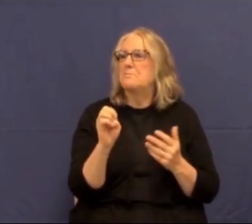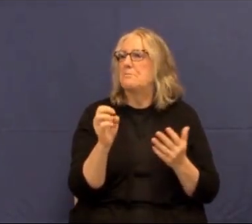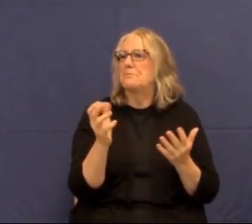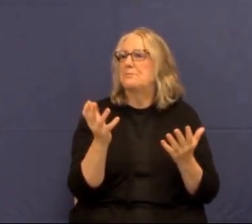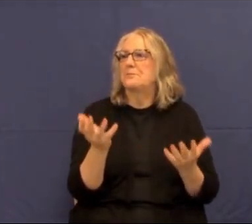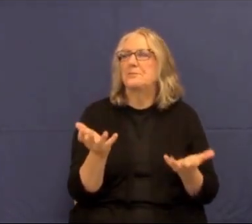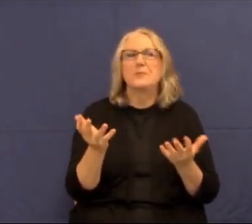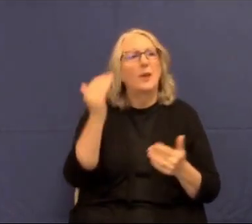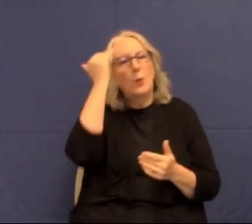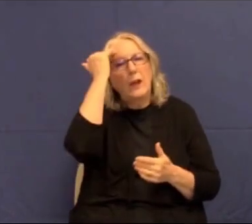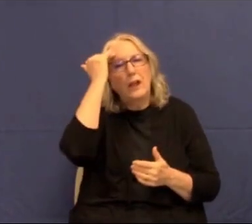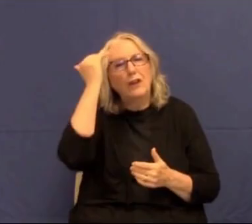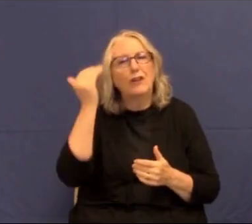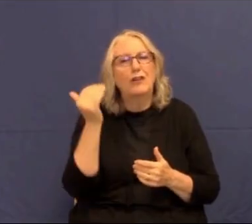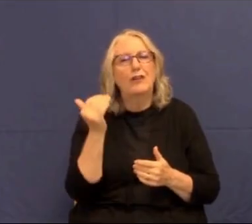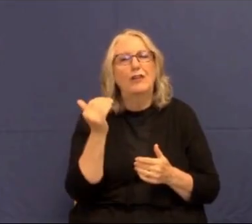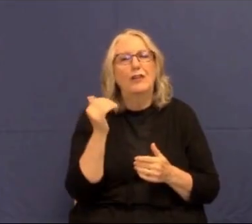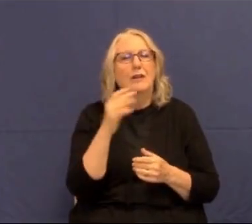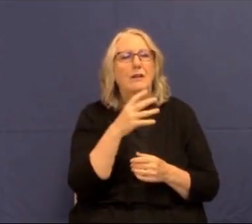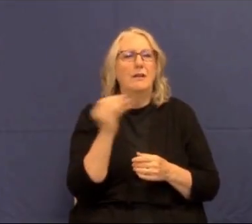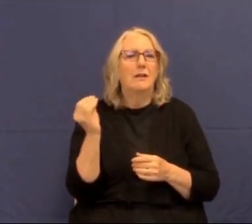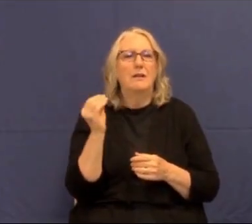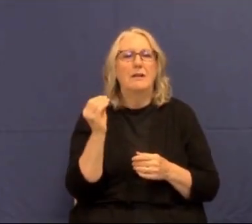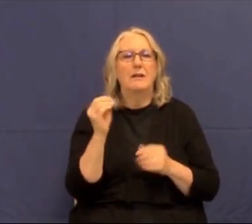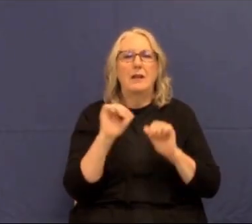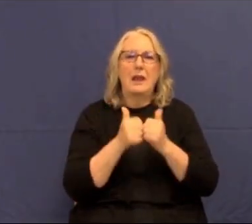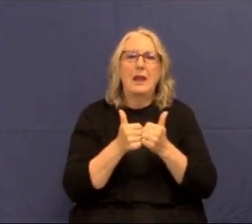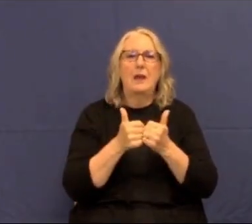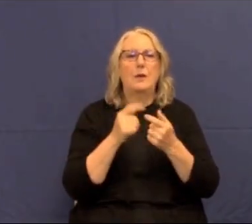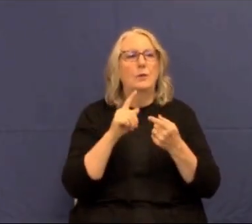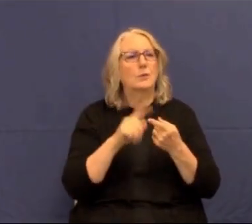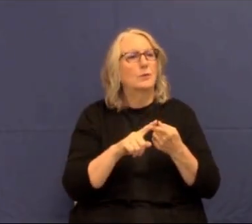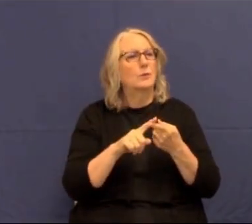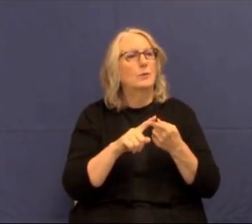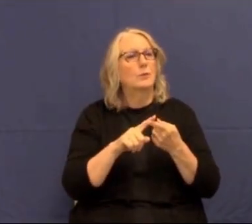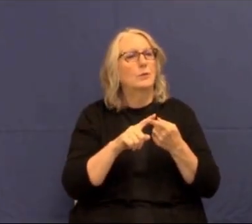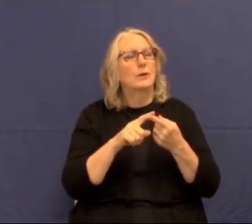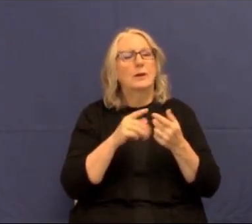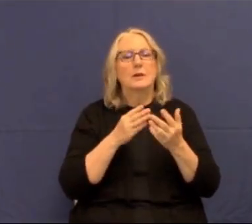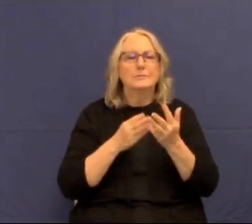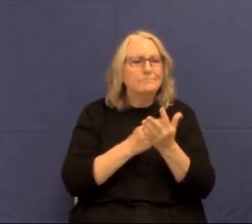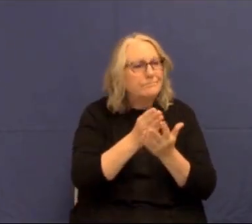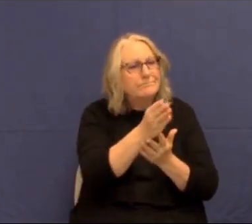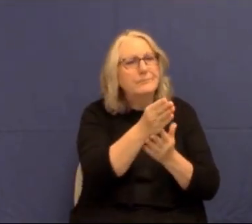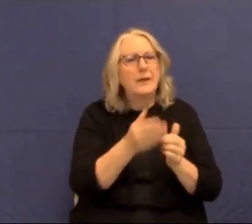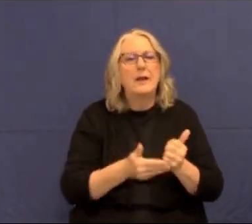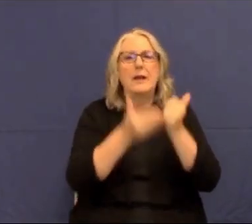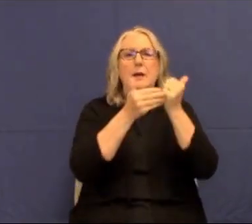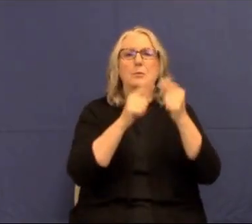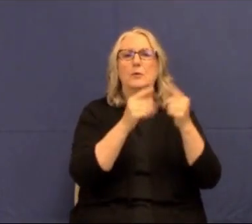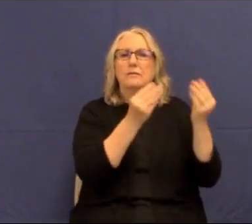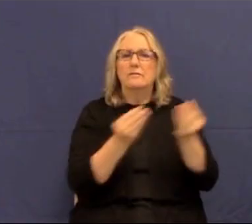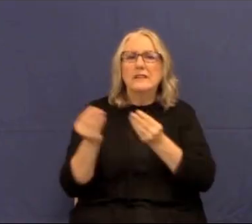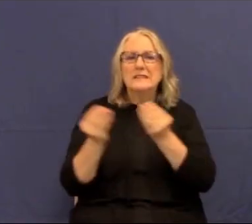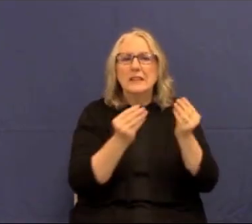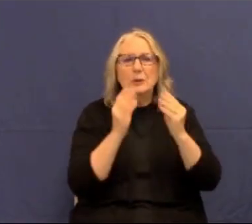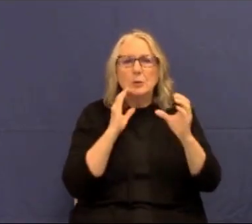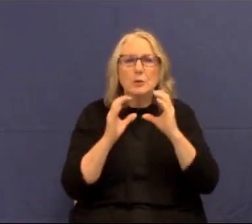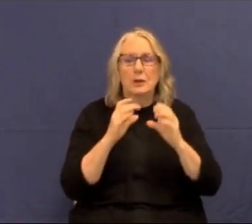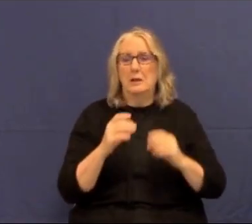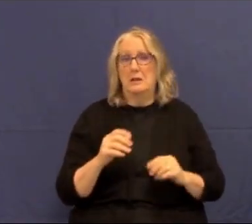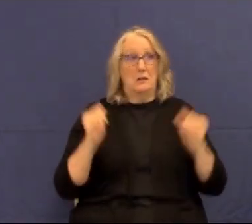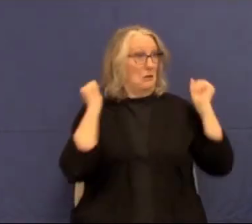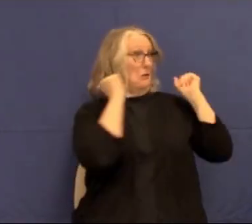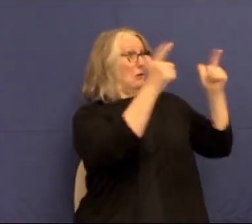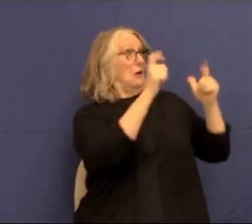to be aware and how to go about it to kind of help facilitate communication. Like, I'm